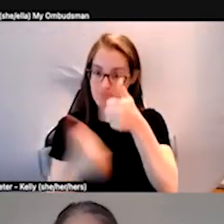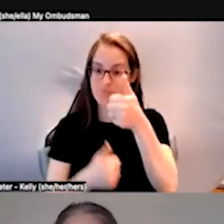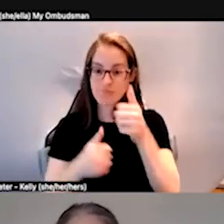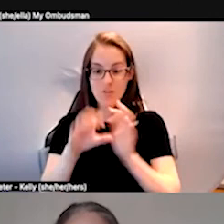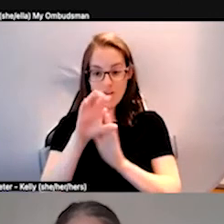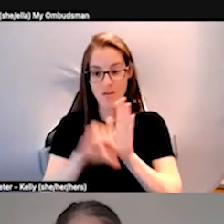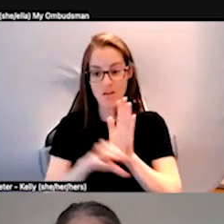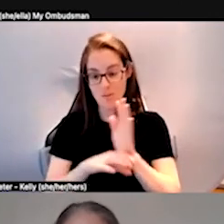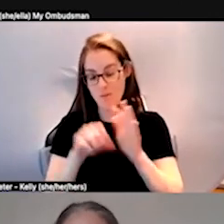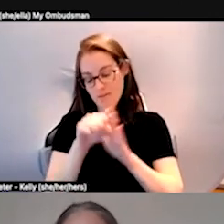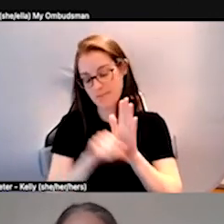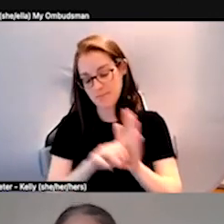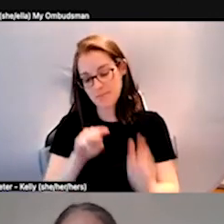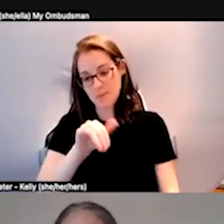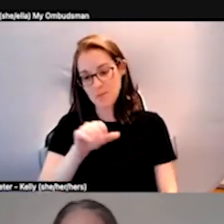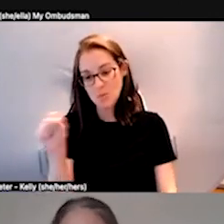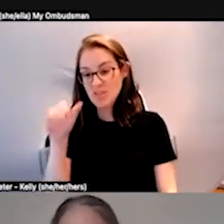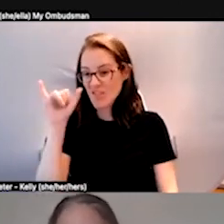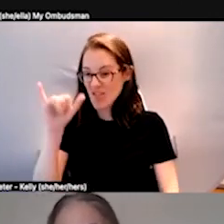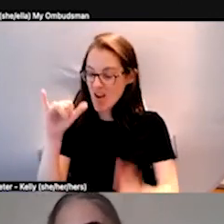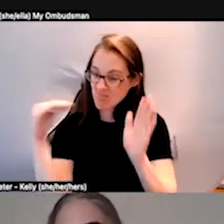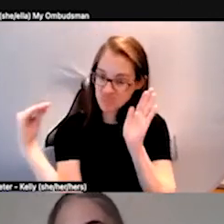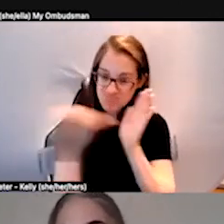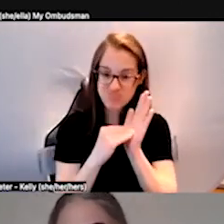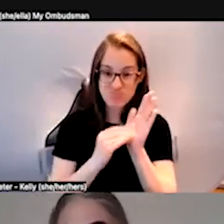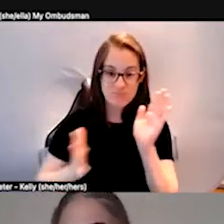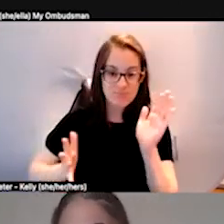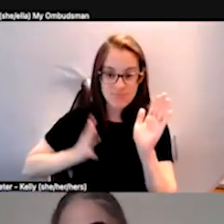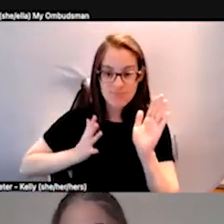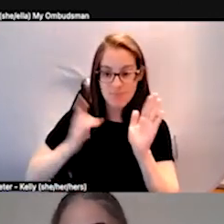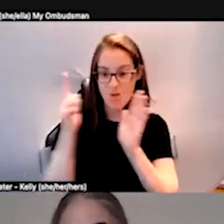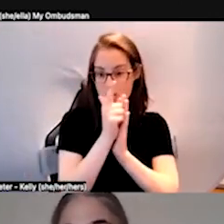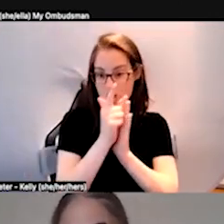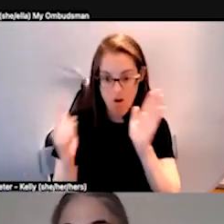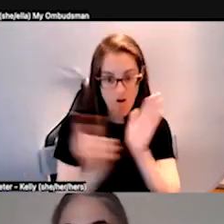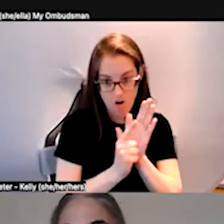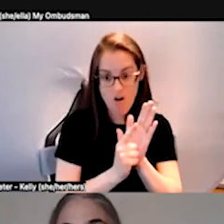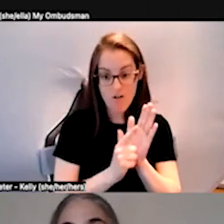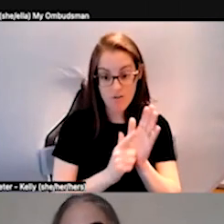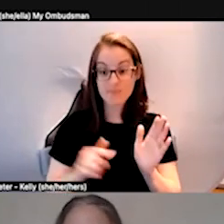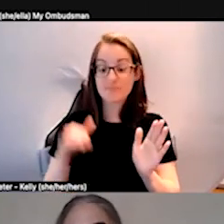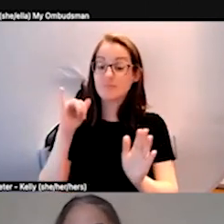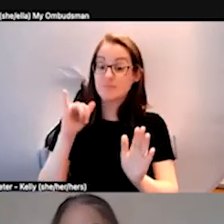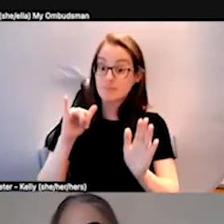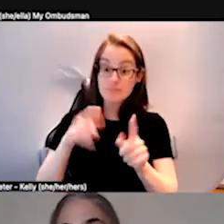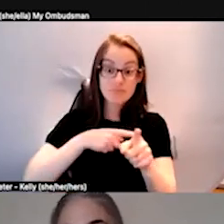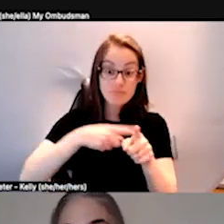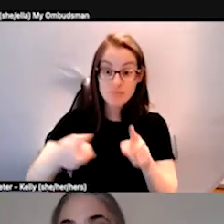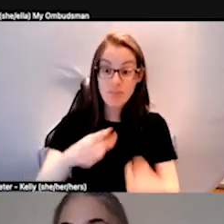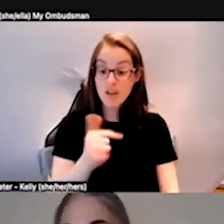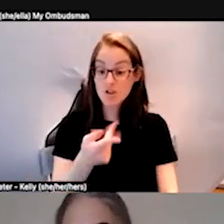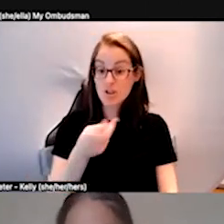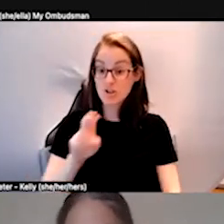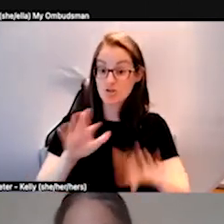very solid way, specifically regarding the right of gender diverse people to access gender